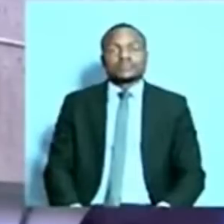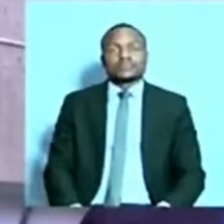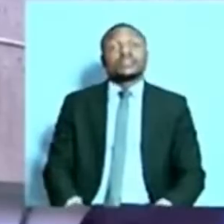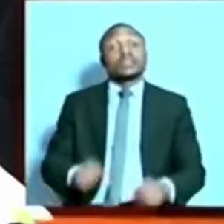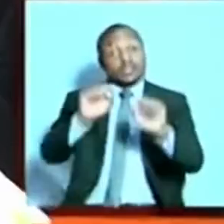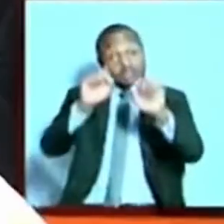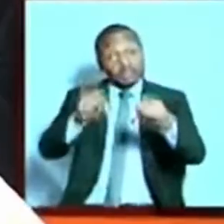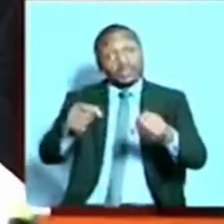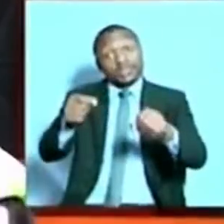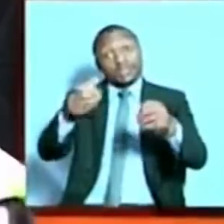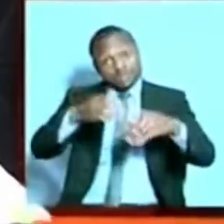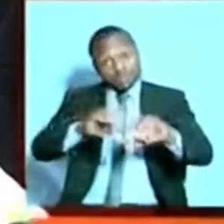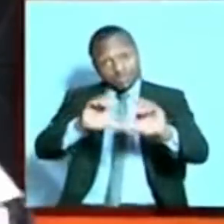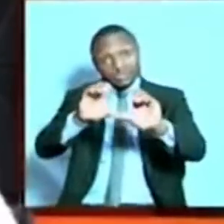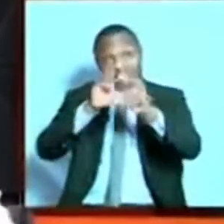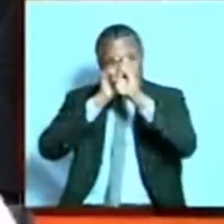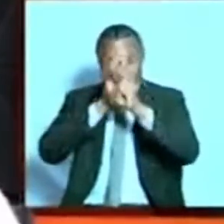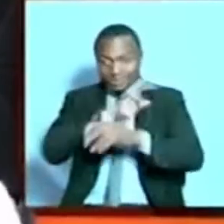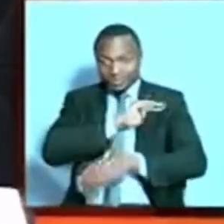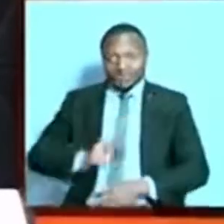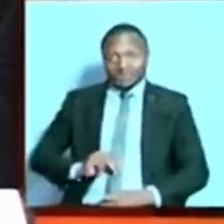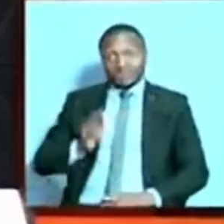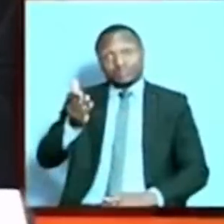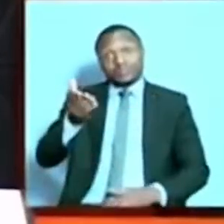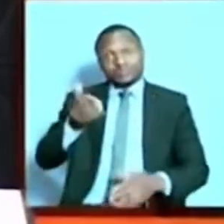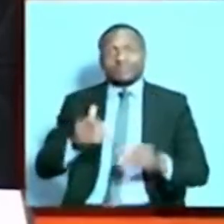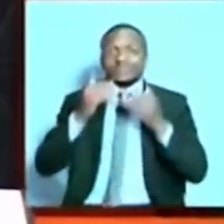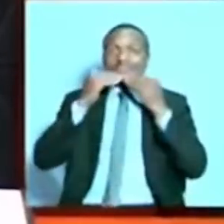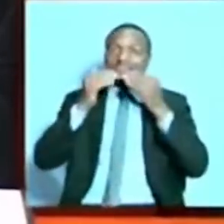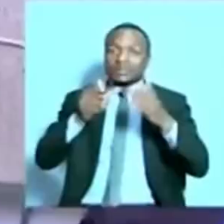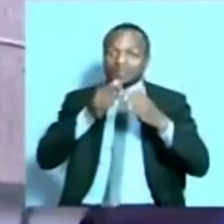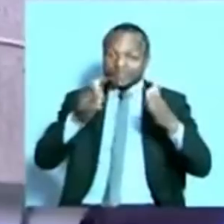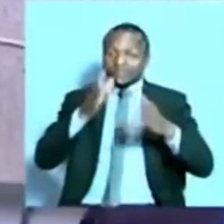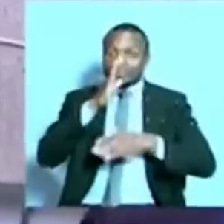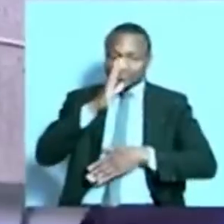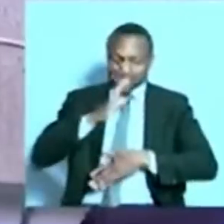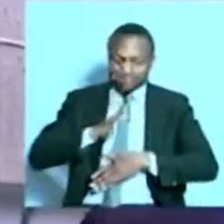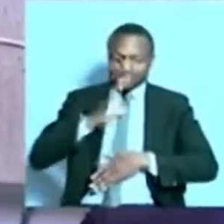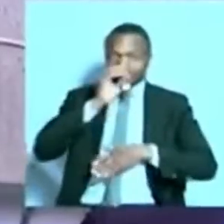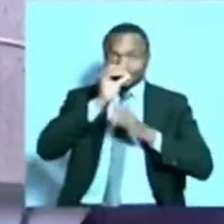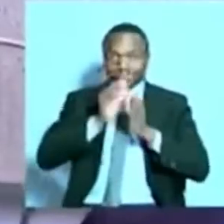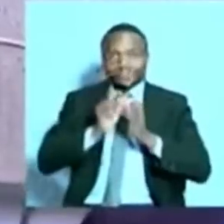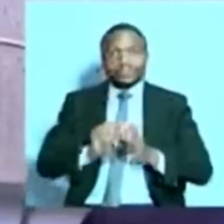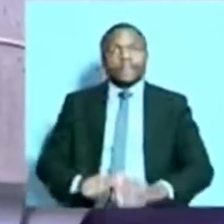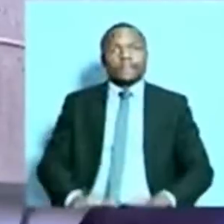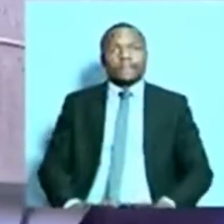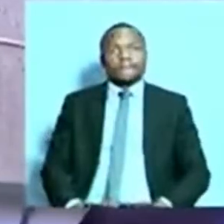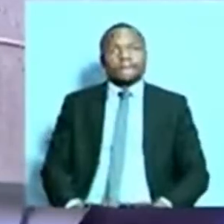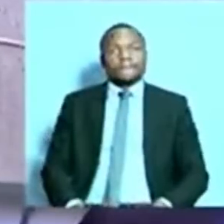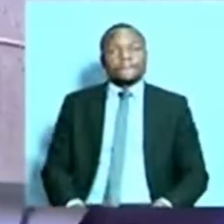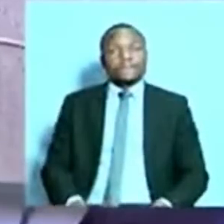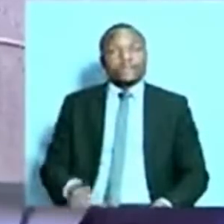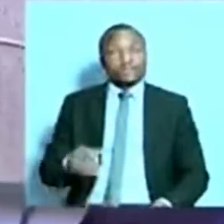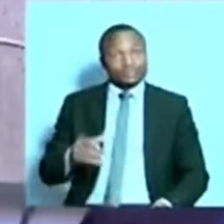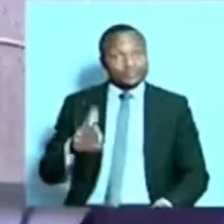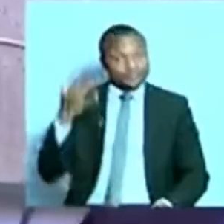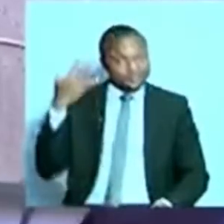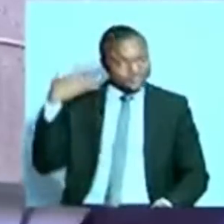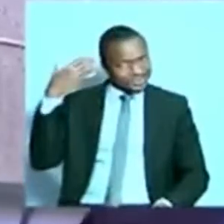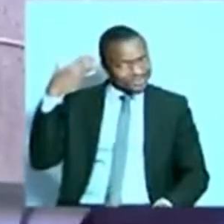You may go ahead, Honorable Member. Thank you so much, Madam Speaker. Madam Speaker,